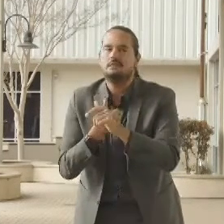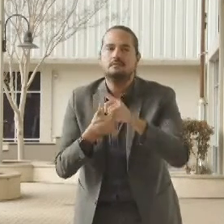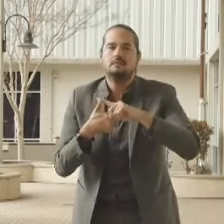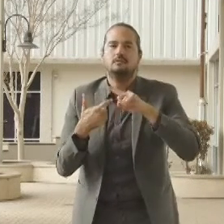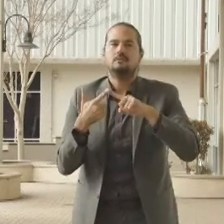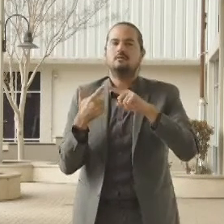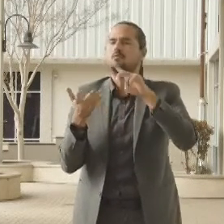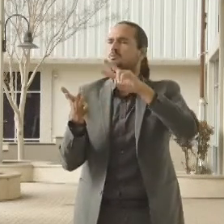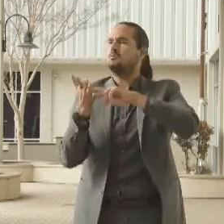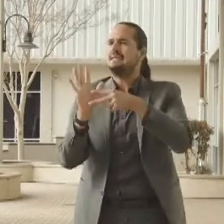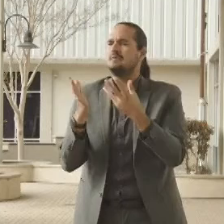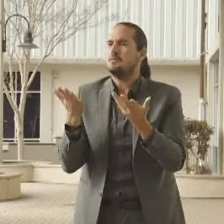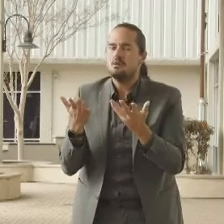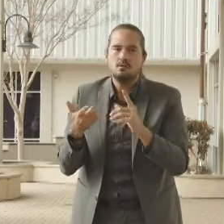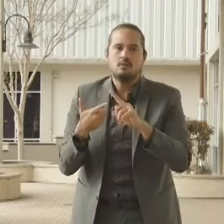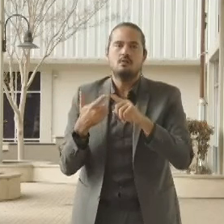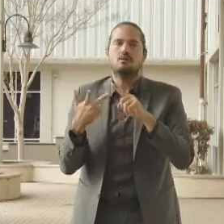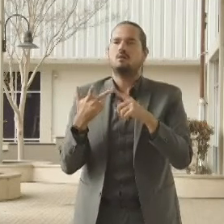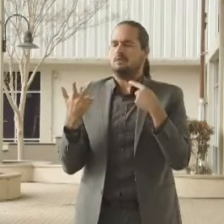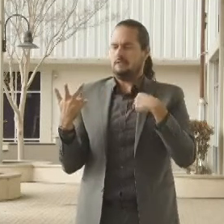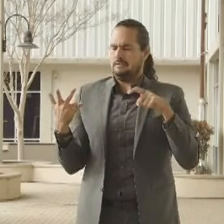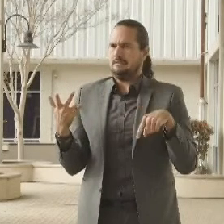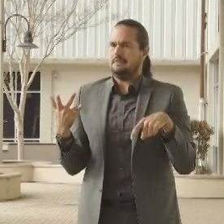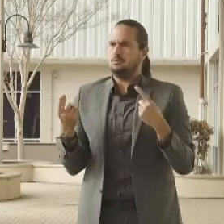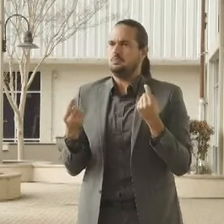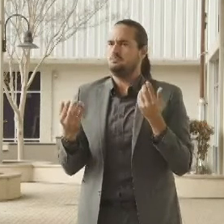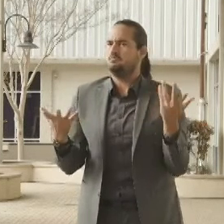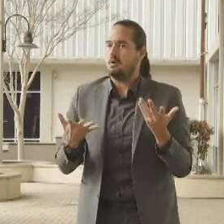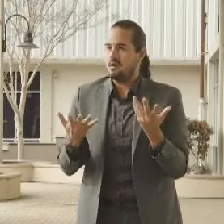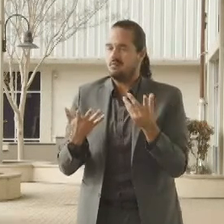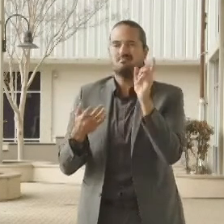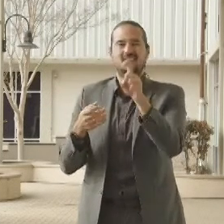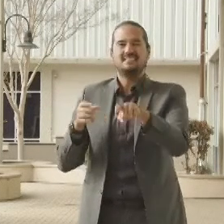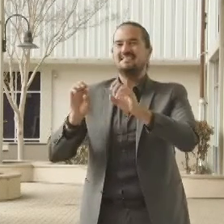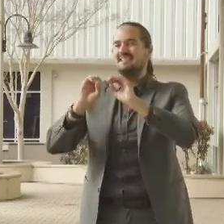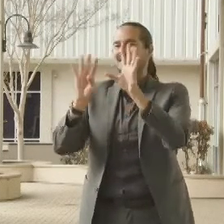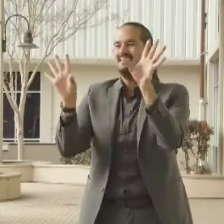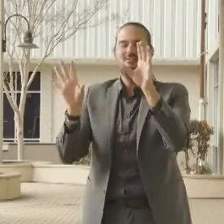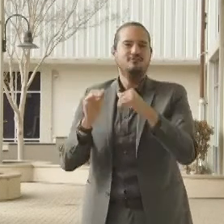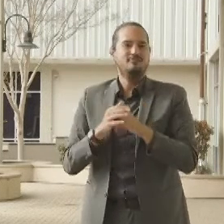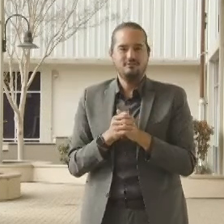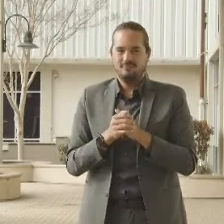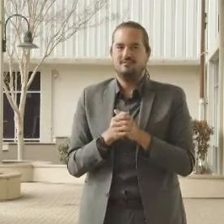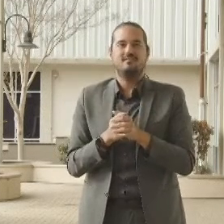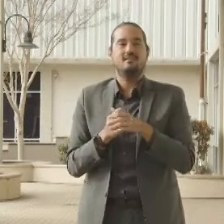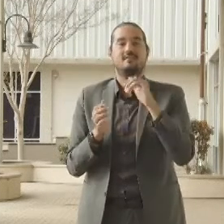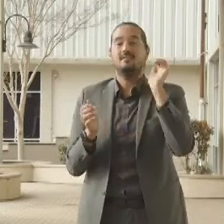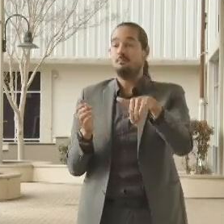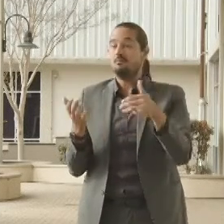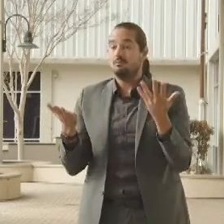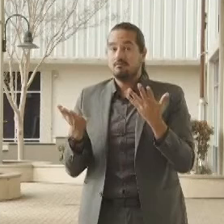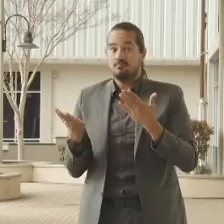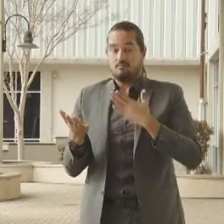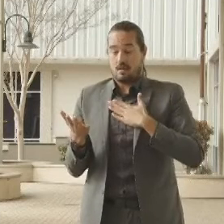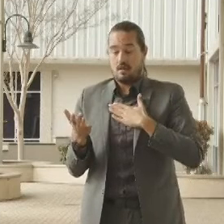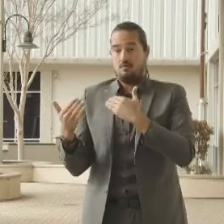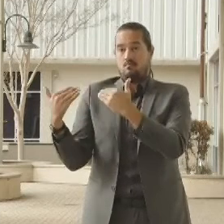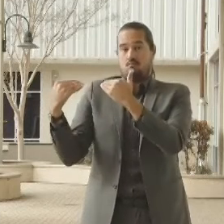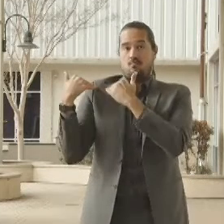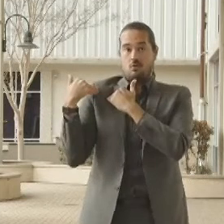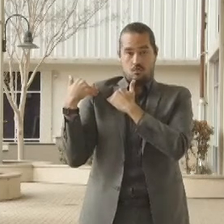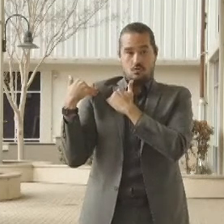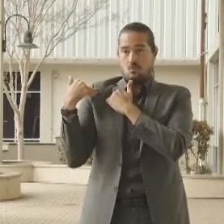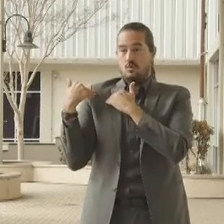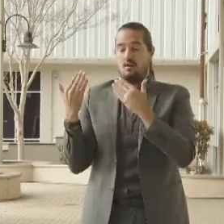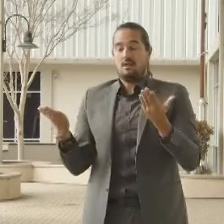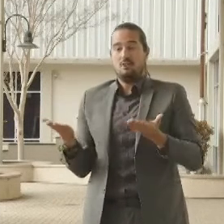possible. That being said, our role here, and certainly my role, is to ensure that we